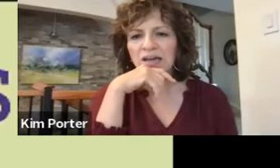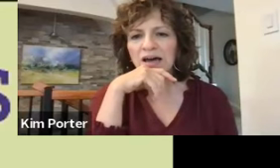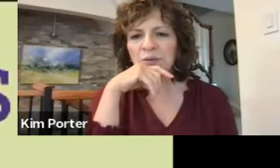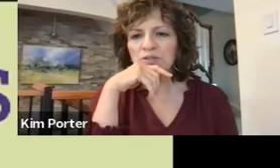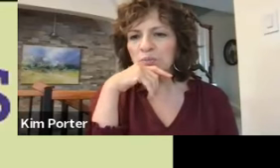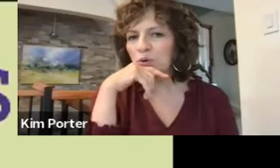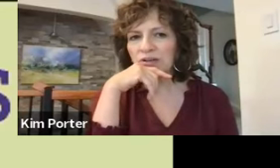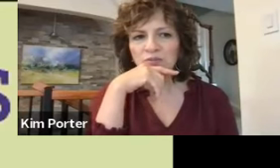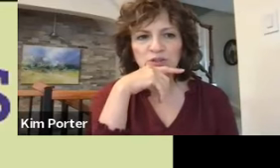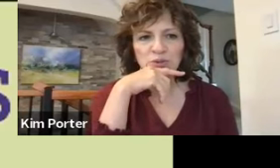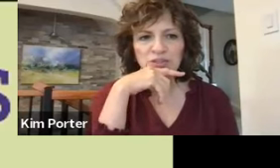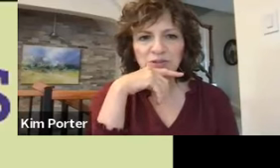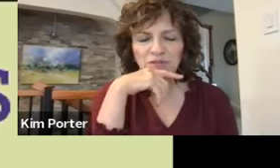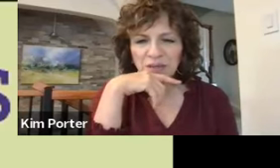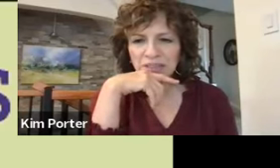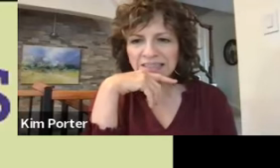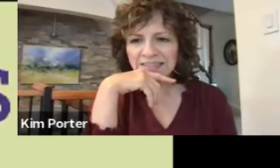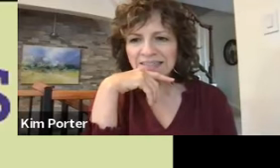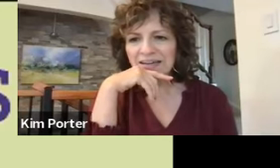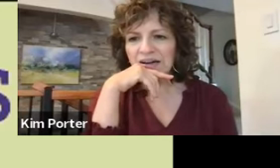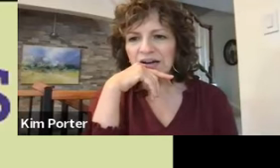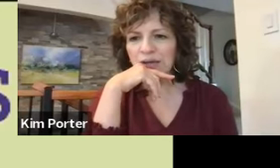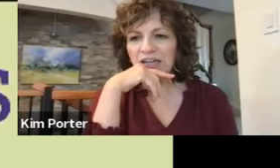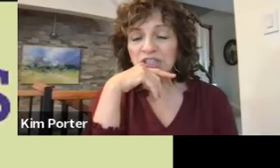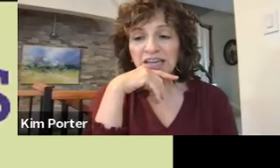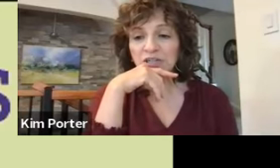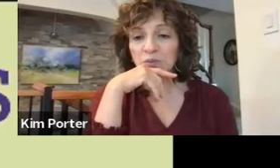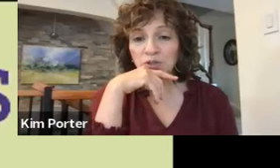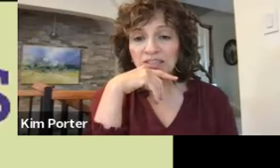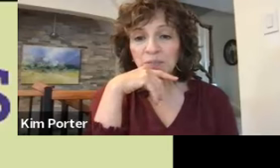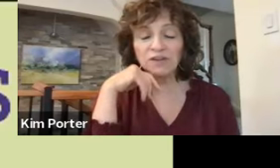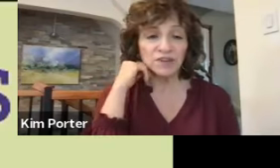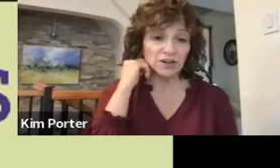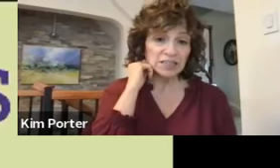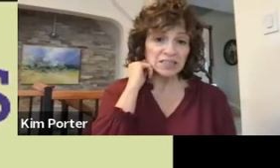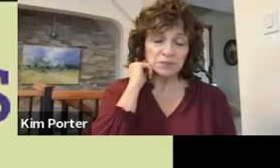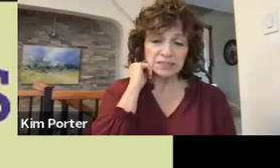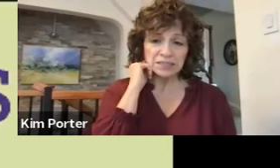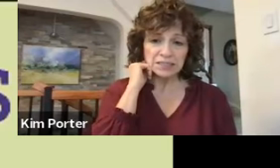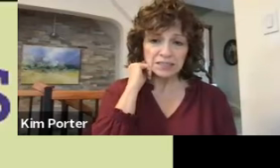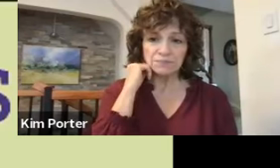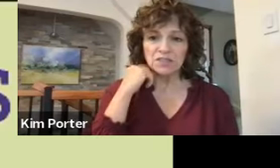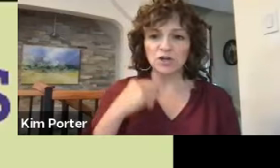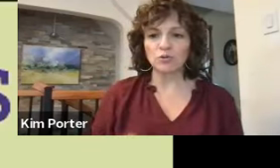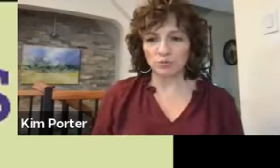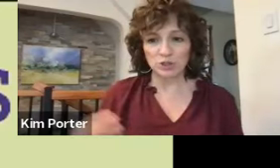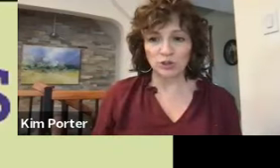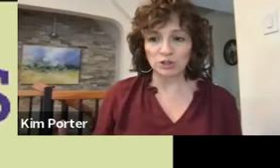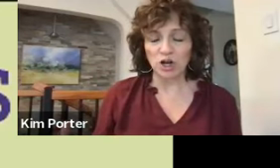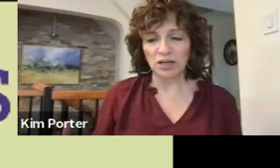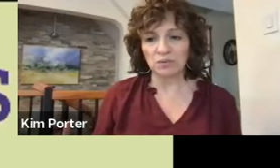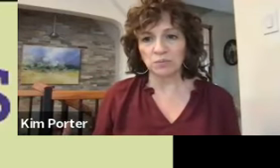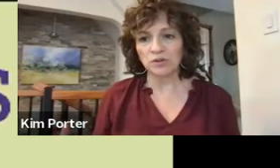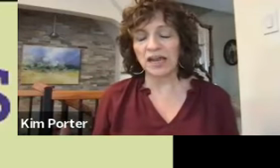use. We support individuals and their families. We educate communities about various substances. So we